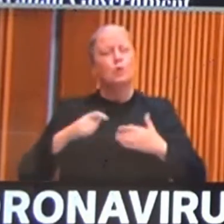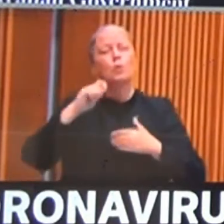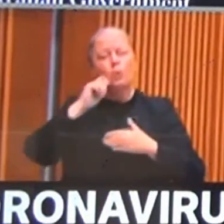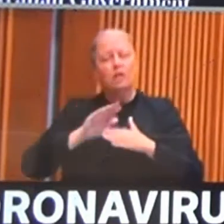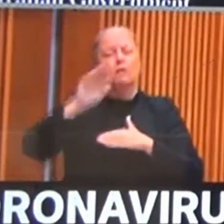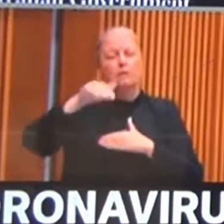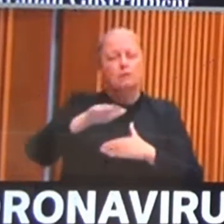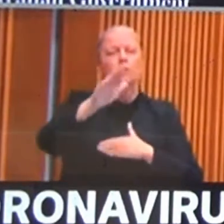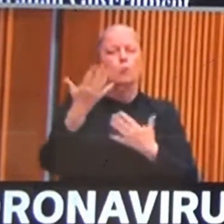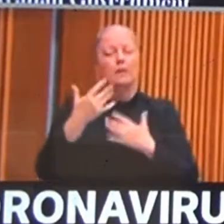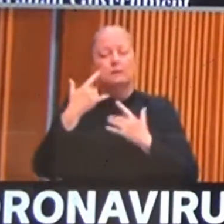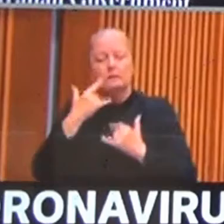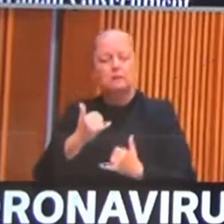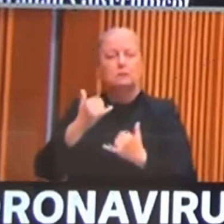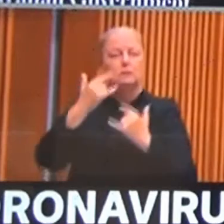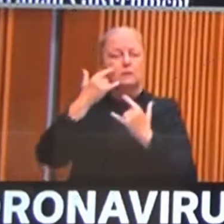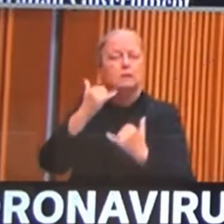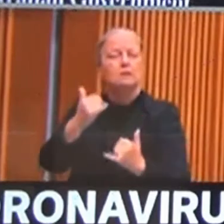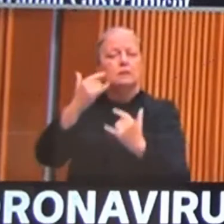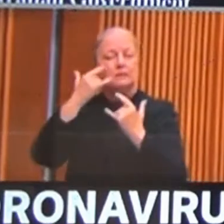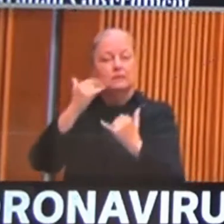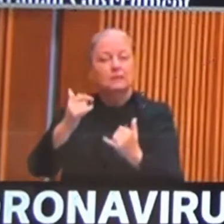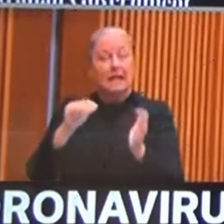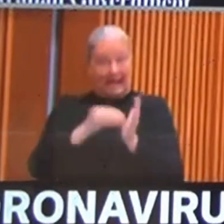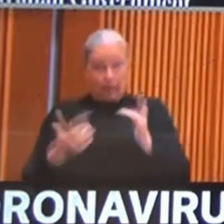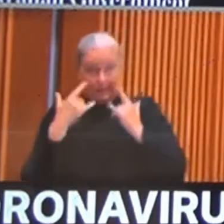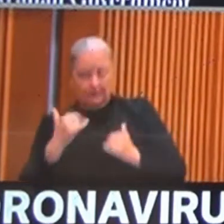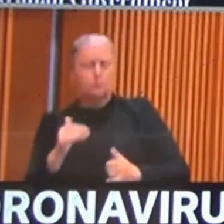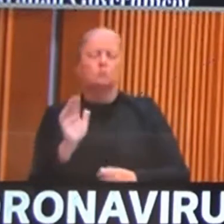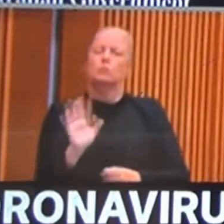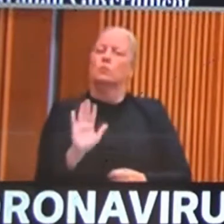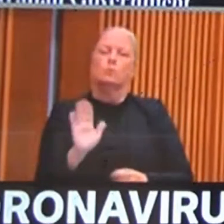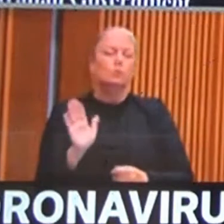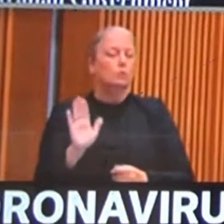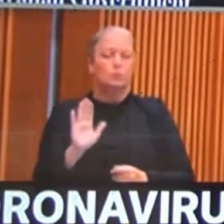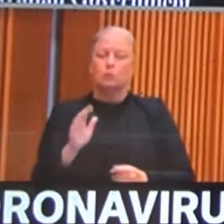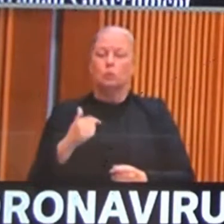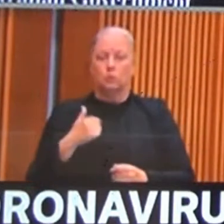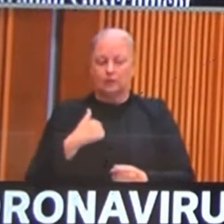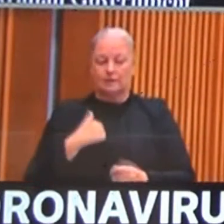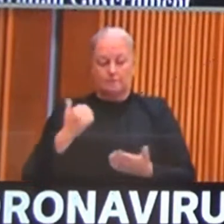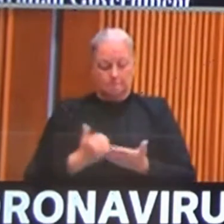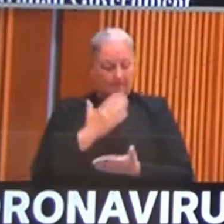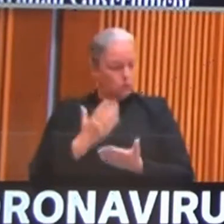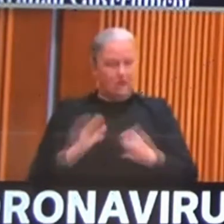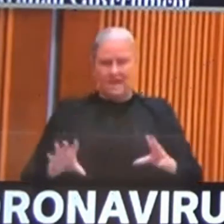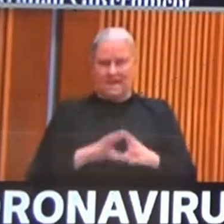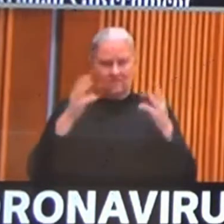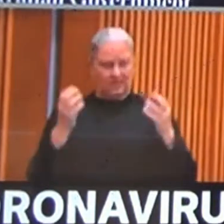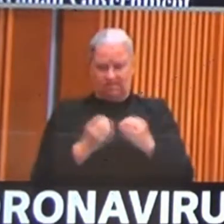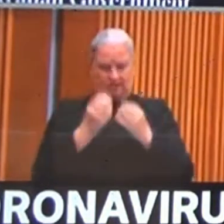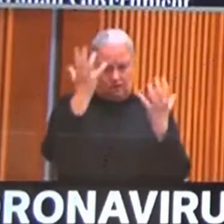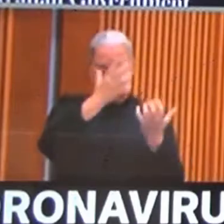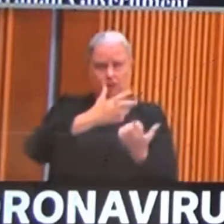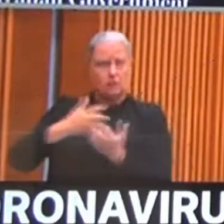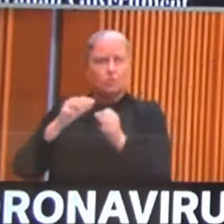test and reverse. It's not going to happen yet. We are making sure that we are consolidating. I think one of